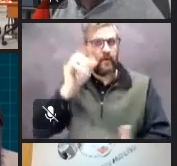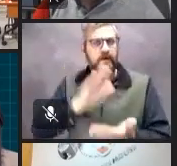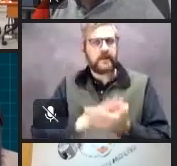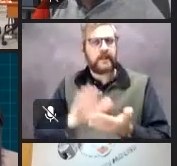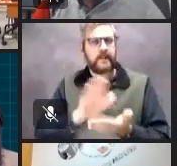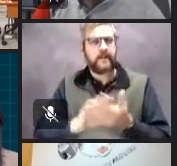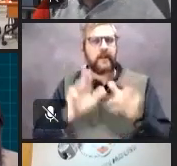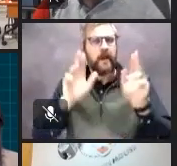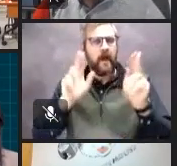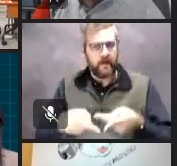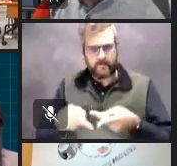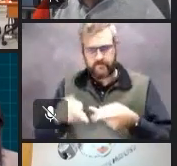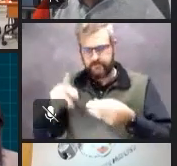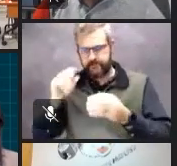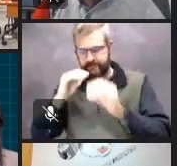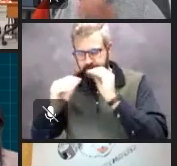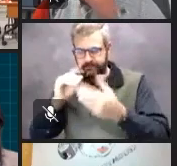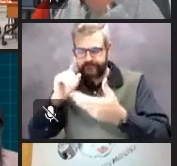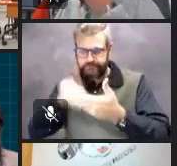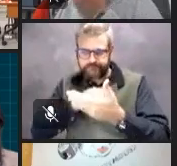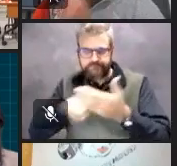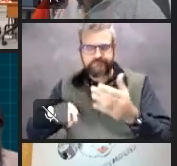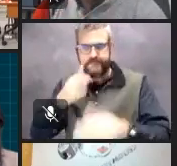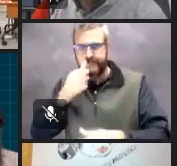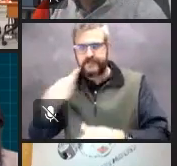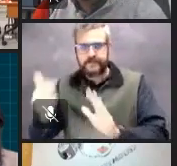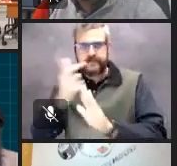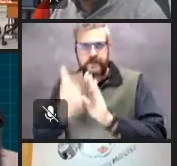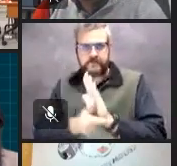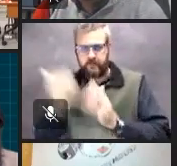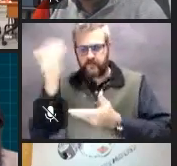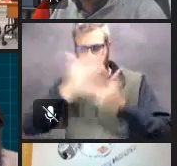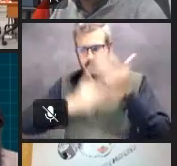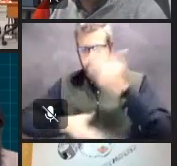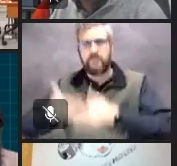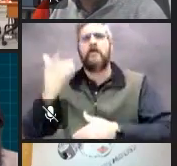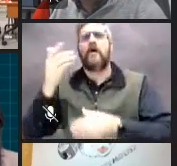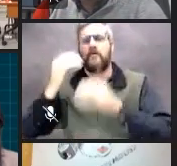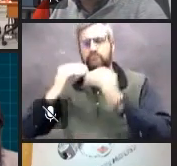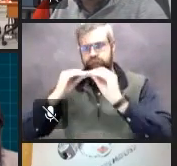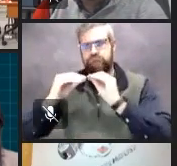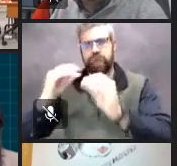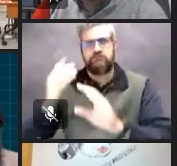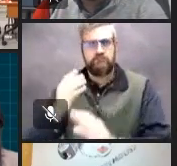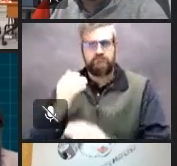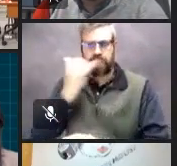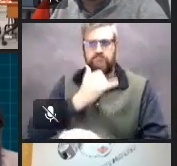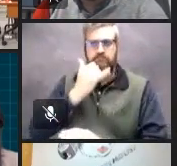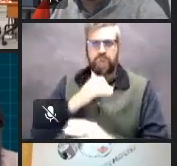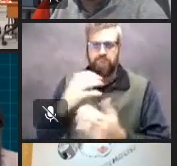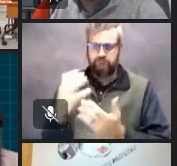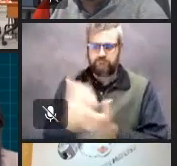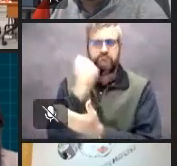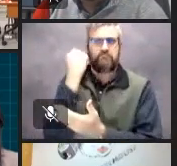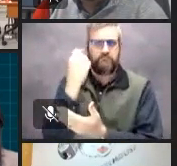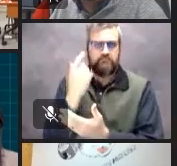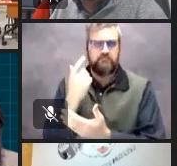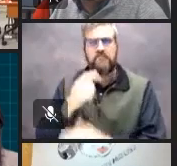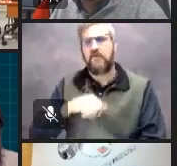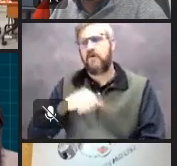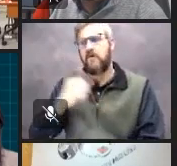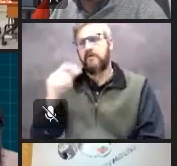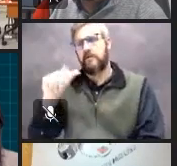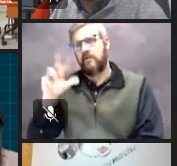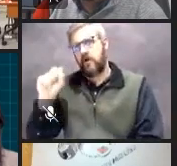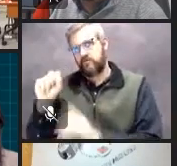to correct any legislative oversight issues or mistakes that may have been in other laws. They